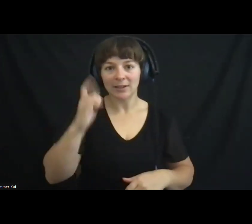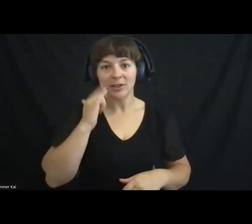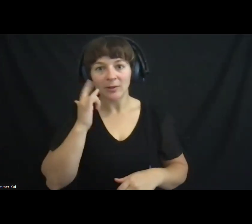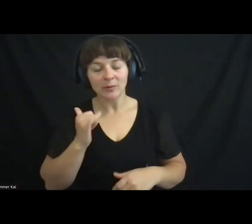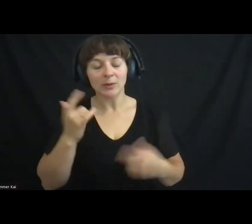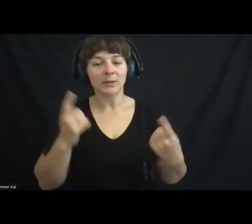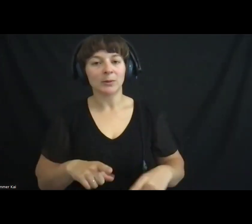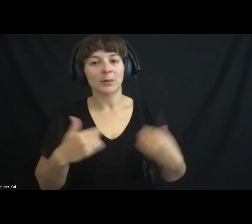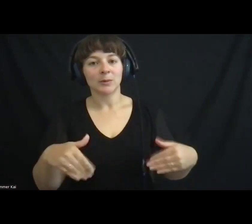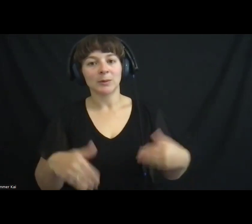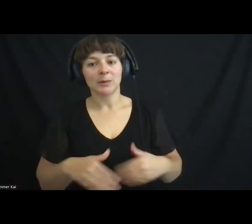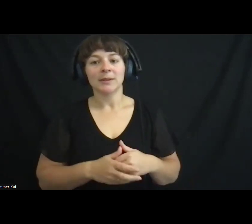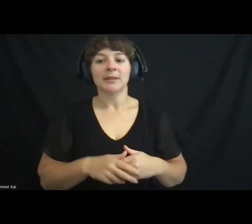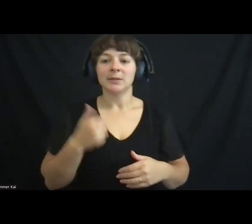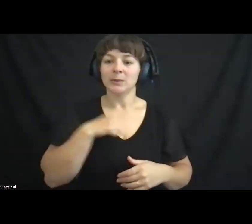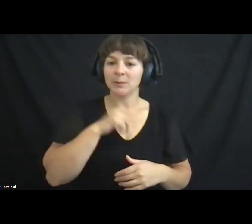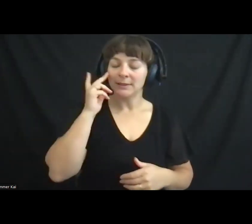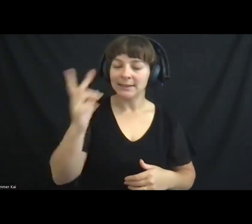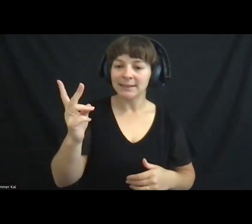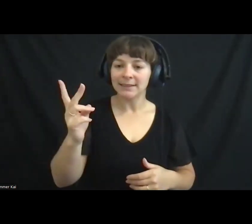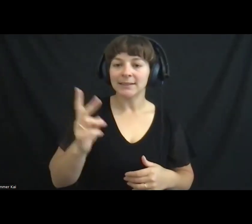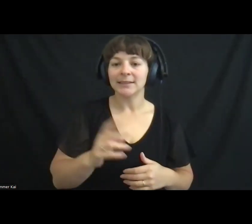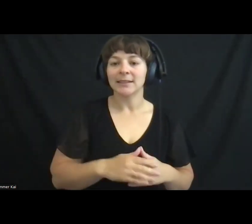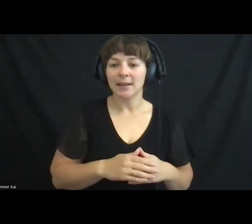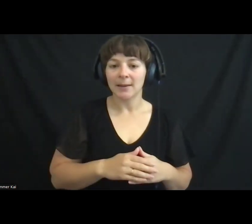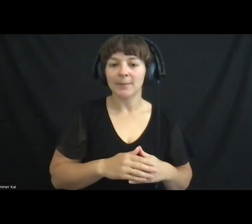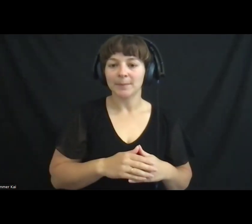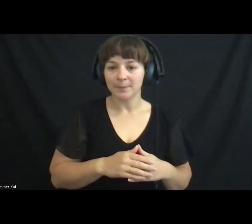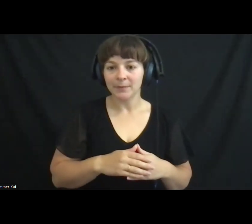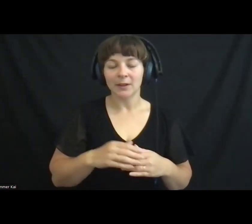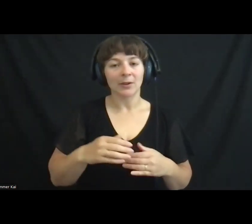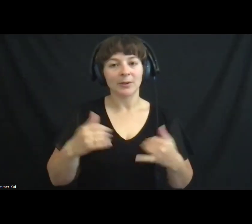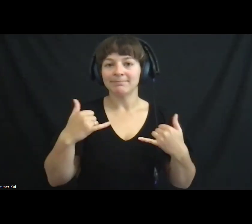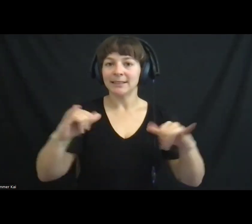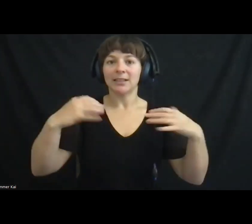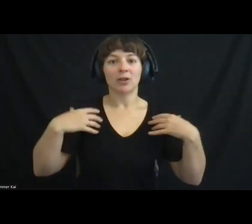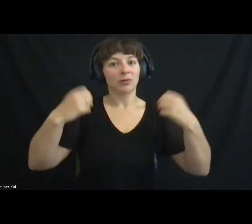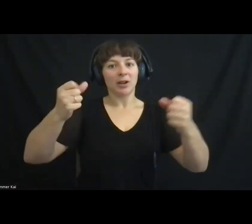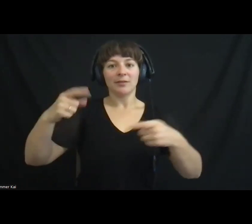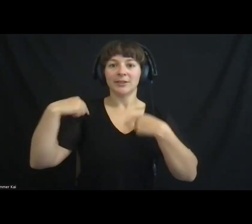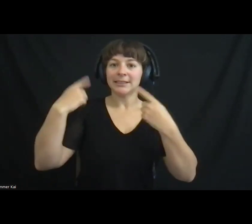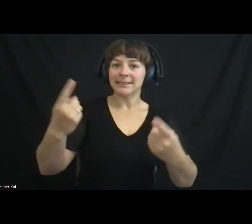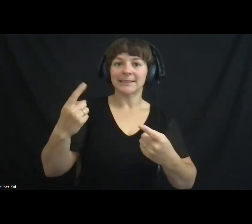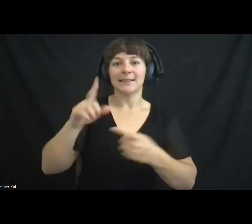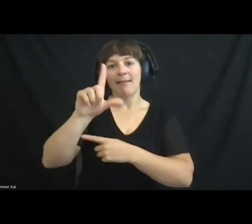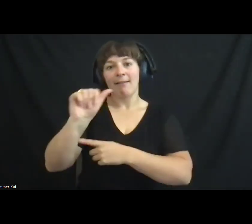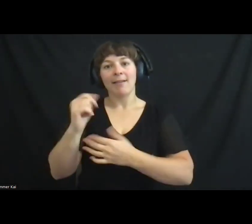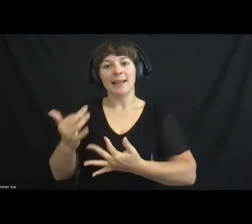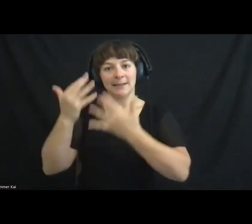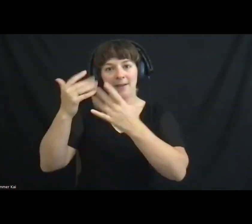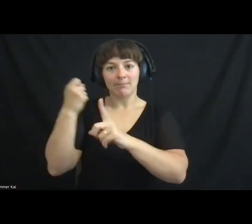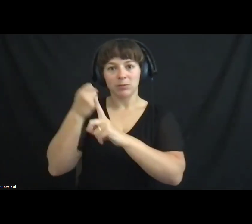California. We've also are still recovering from the LA fires and many other things. So